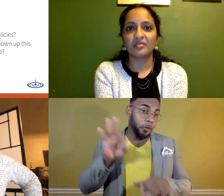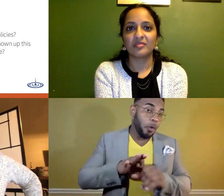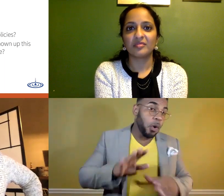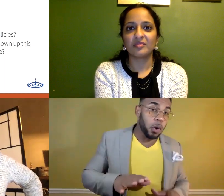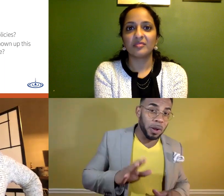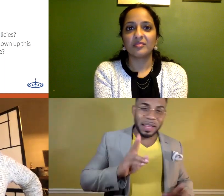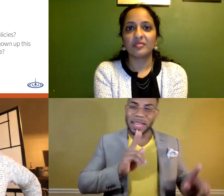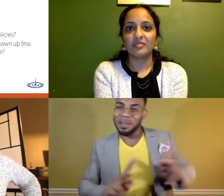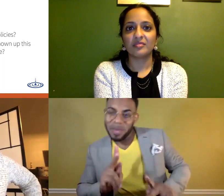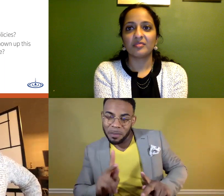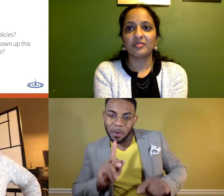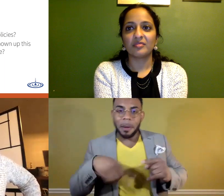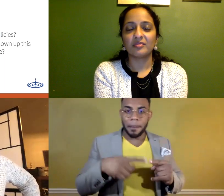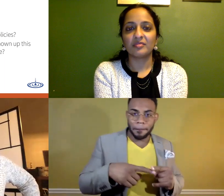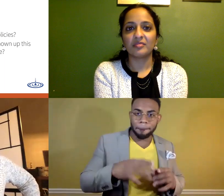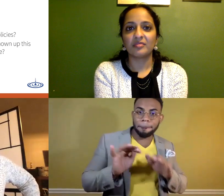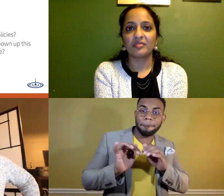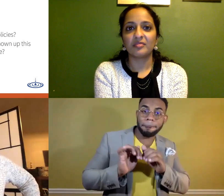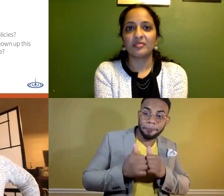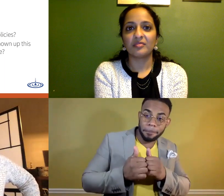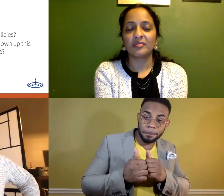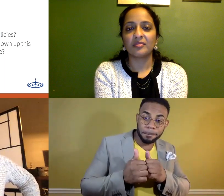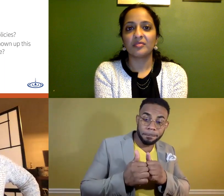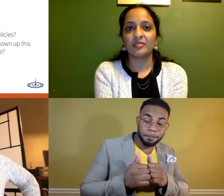voters, people, about how